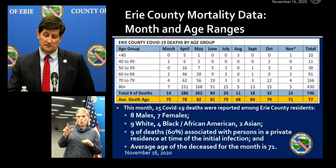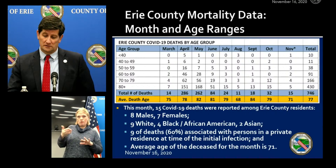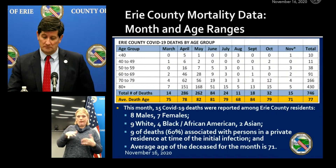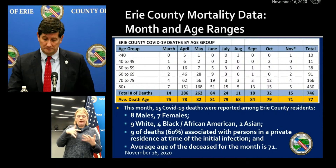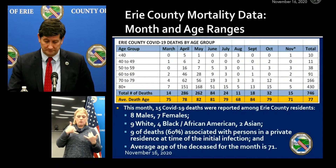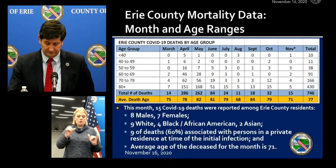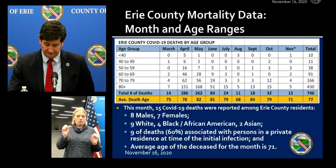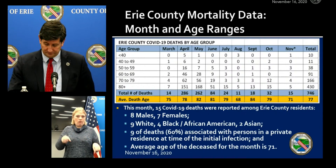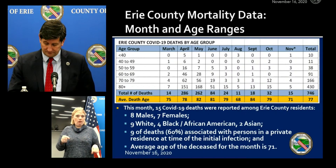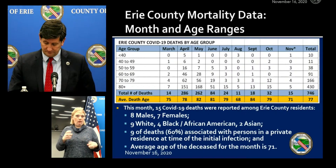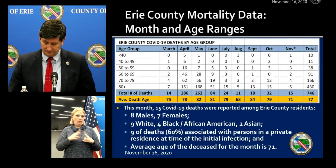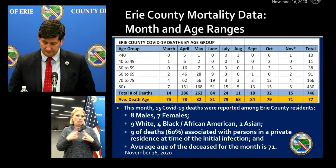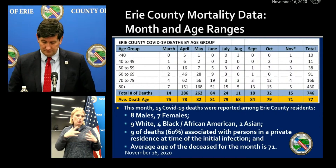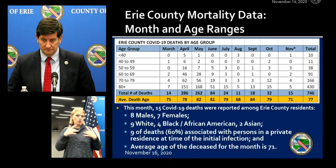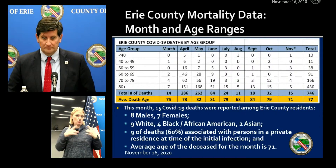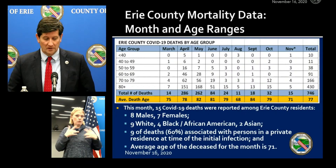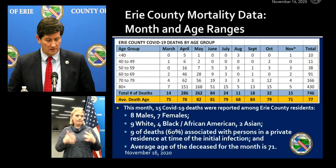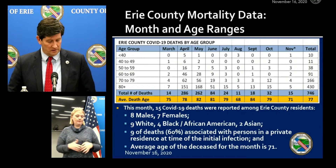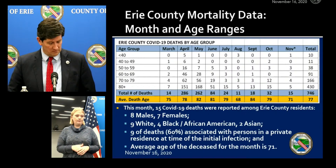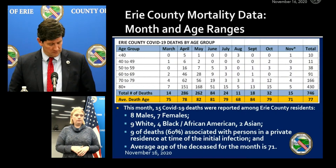are concerned.